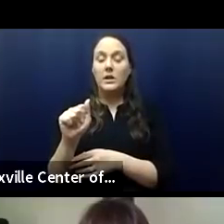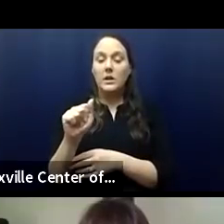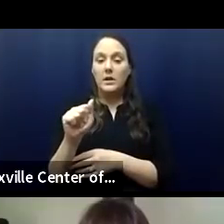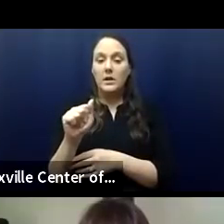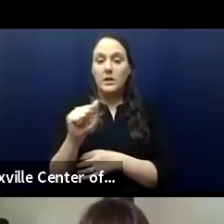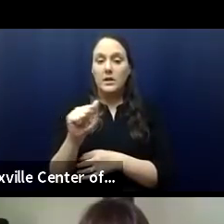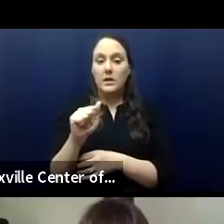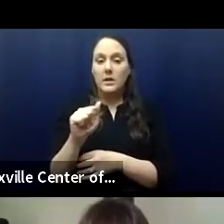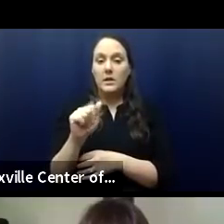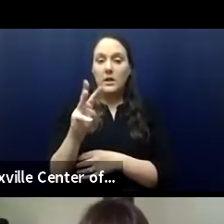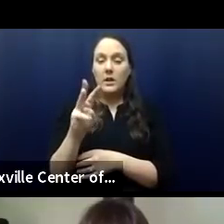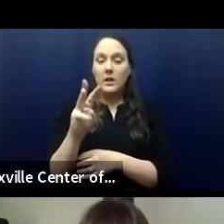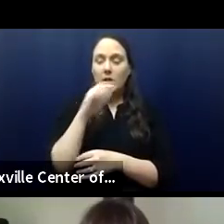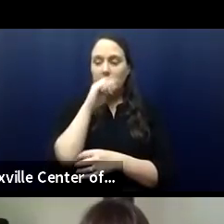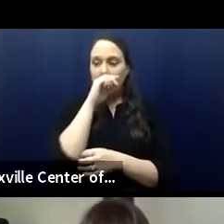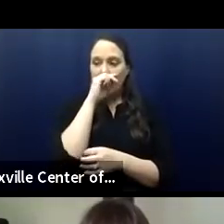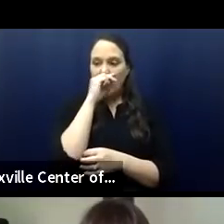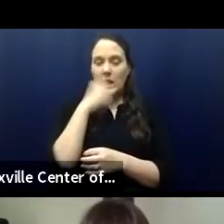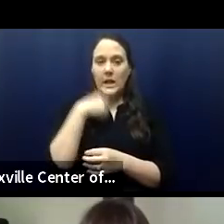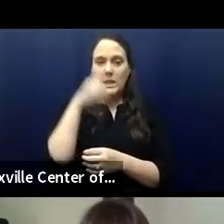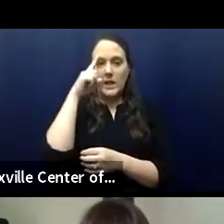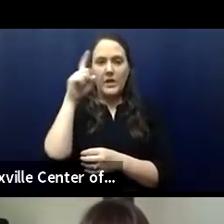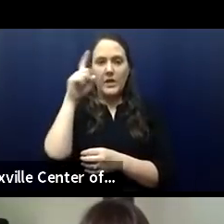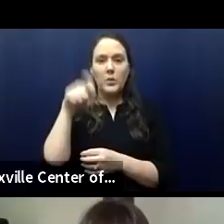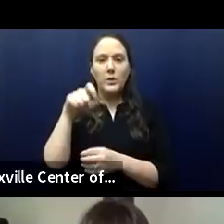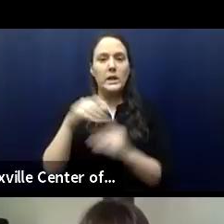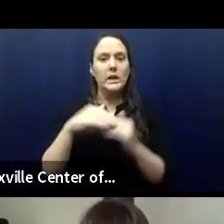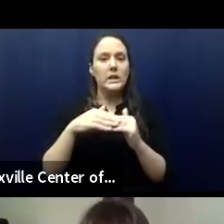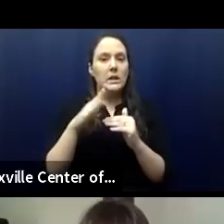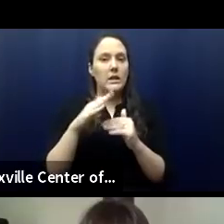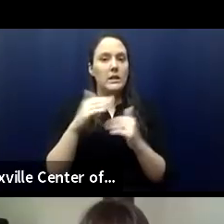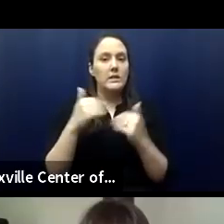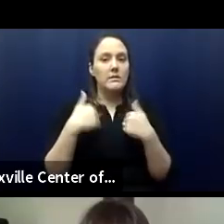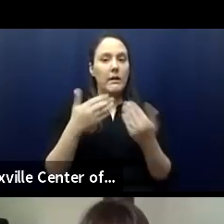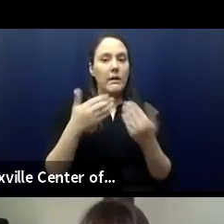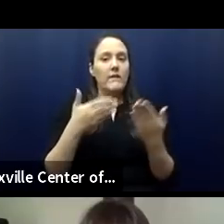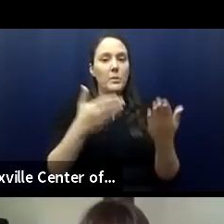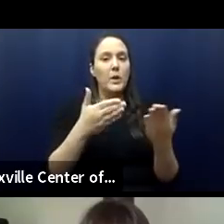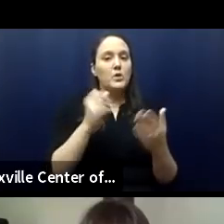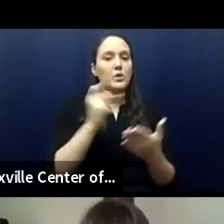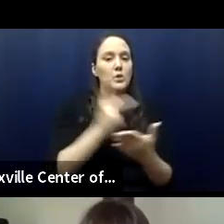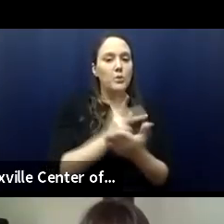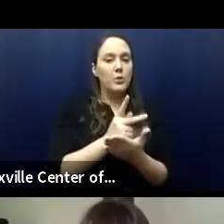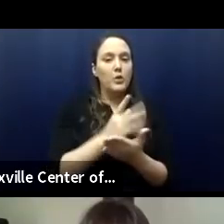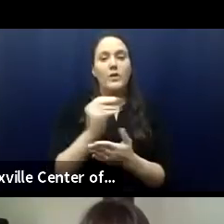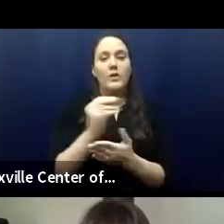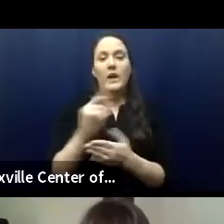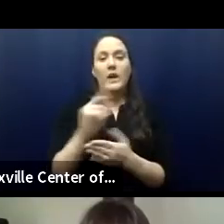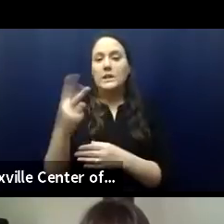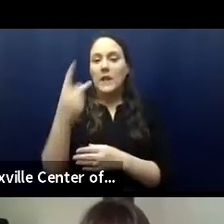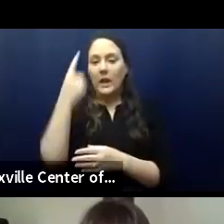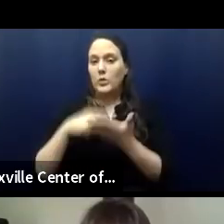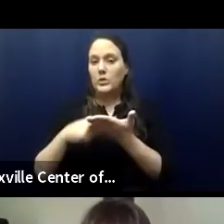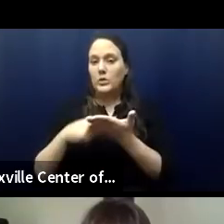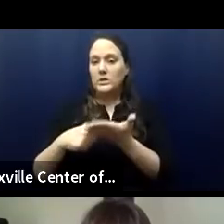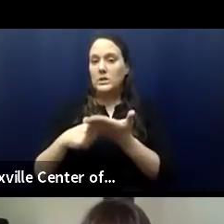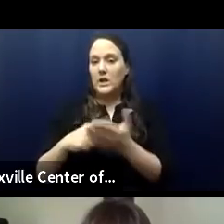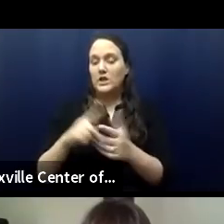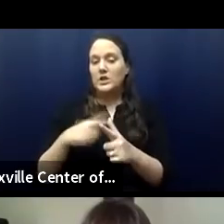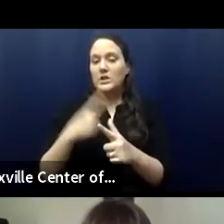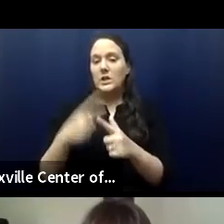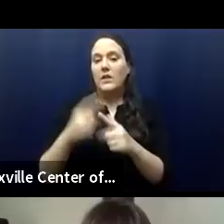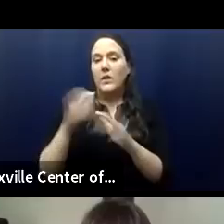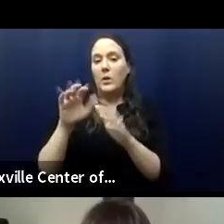Well, I think we need to at least have a motion to approve in a second for discussion, and then we can enter your amendment in during